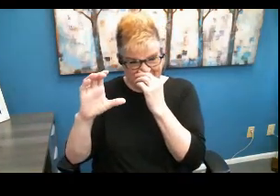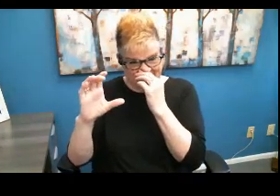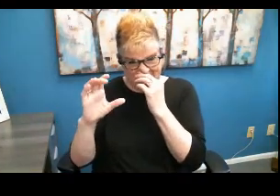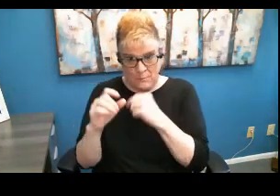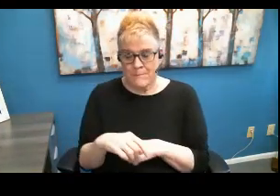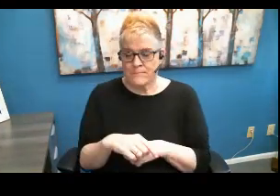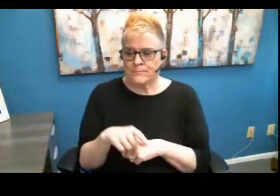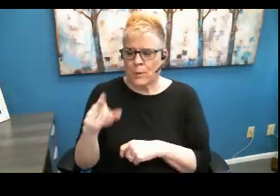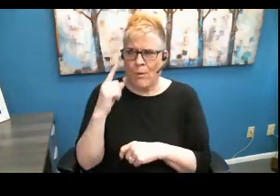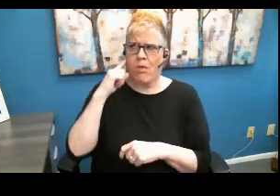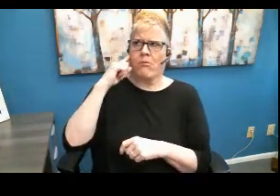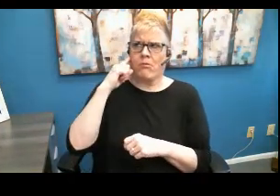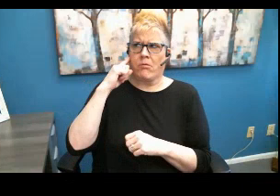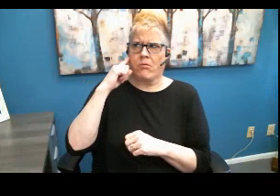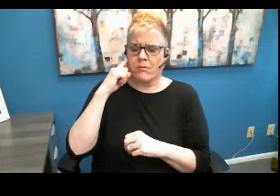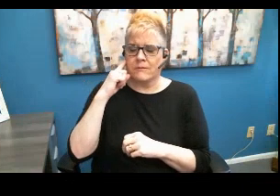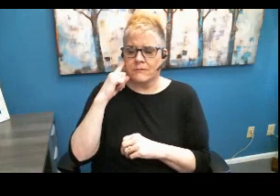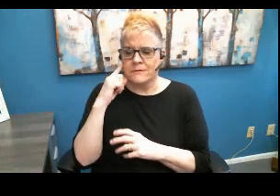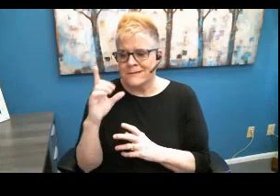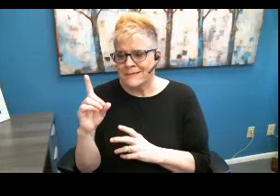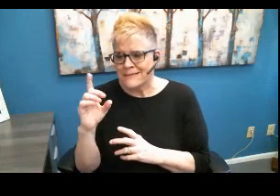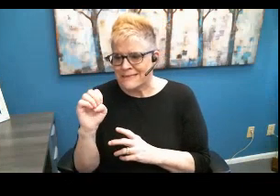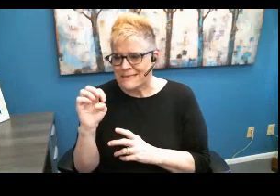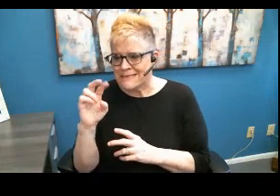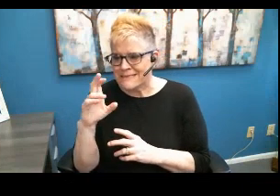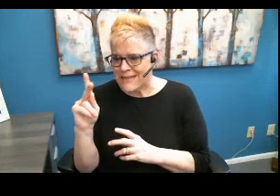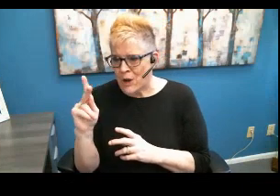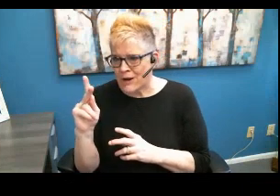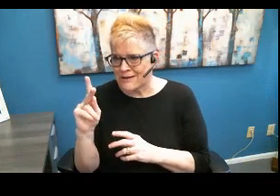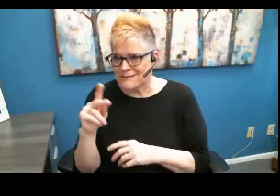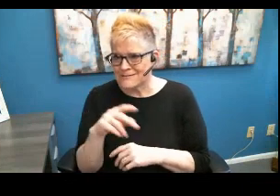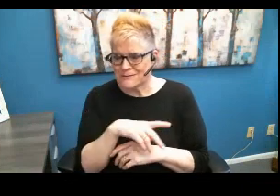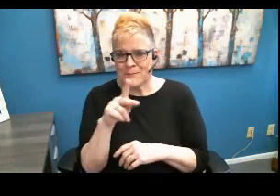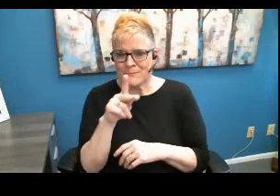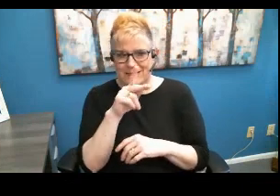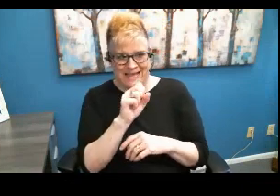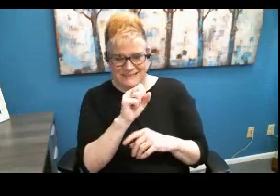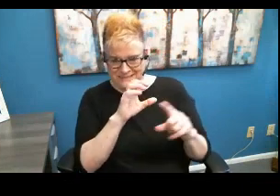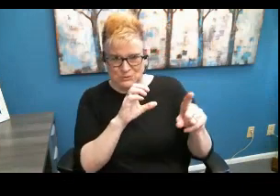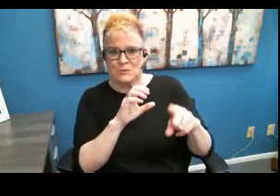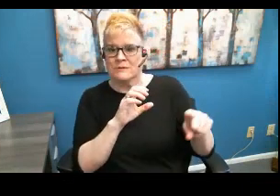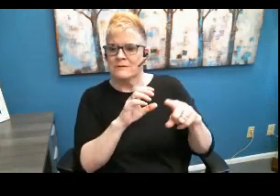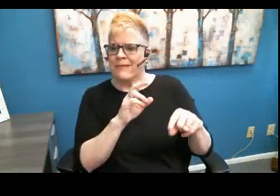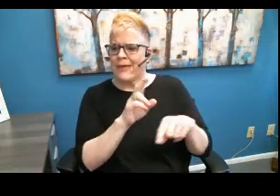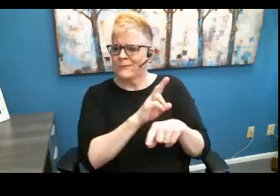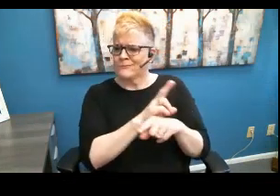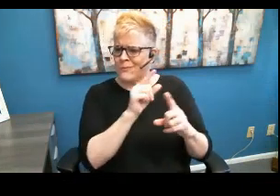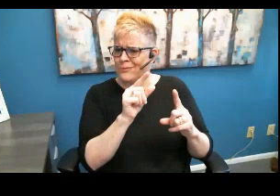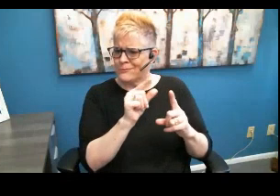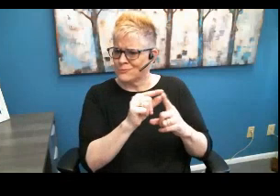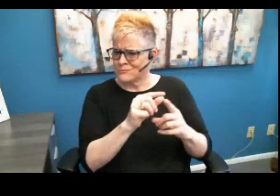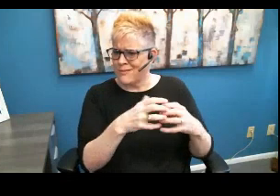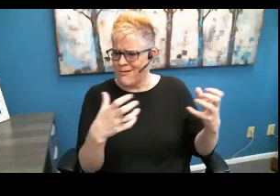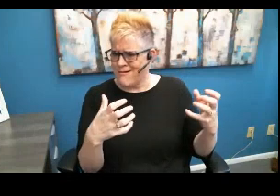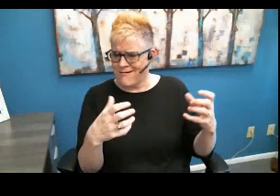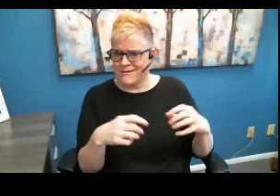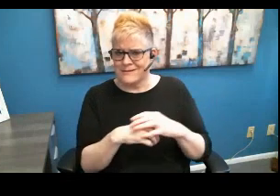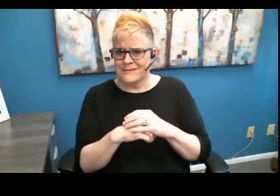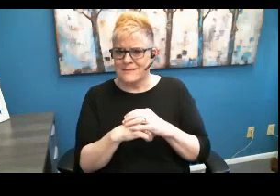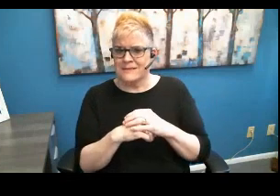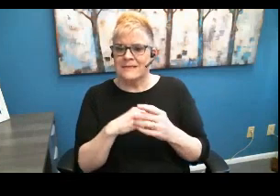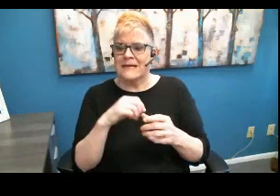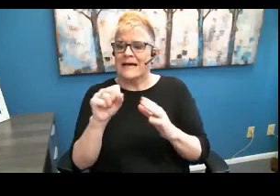this, Derek, our friends at the PUC use this term a lot, and it really is it represents a state